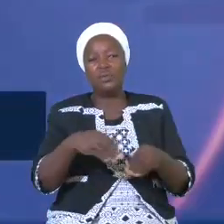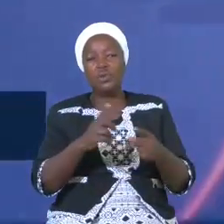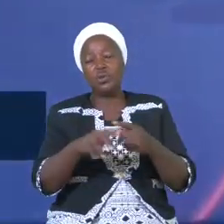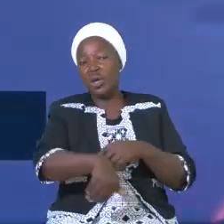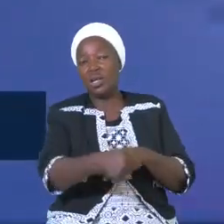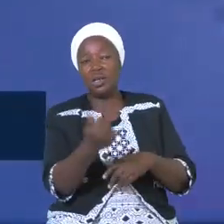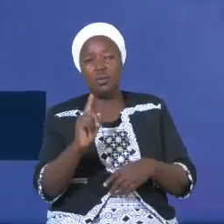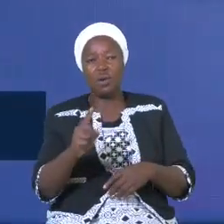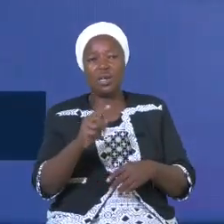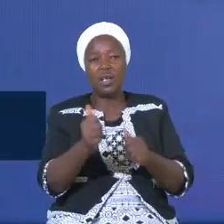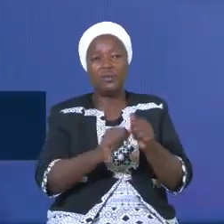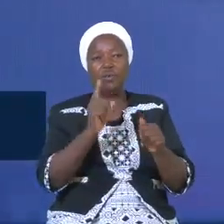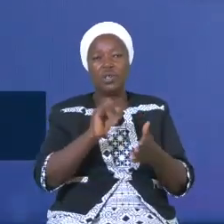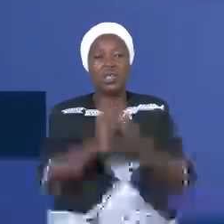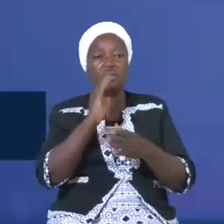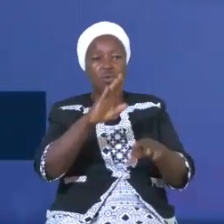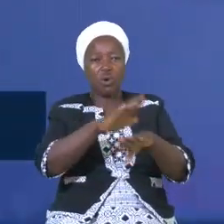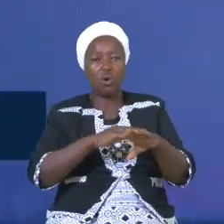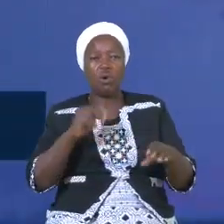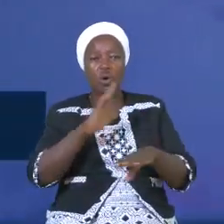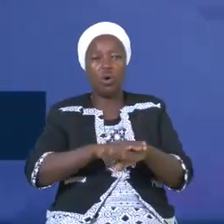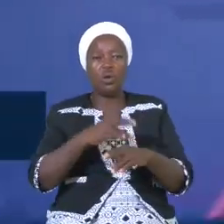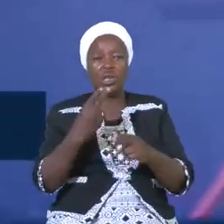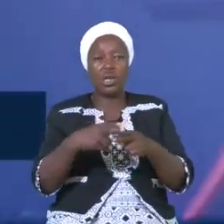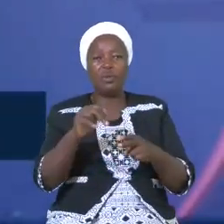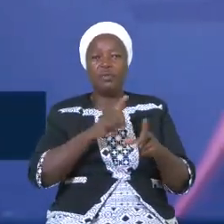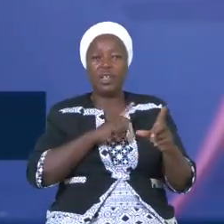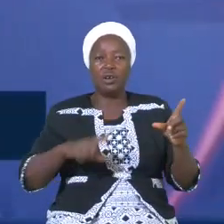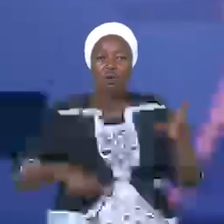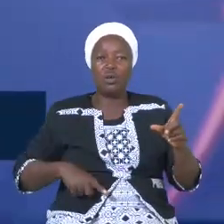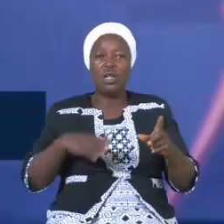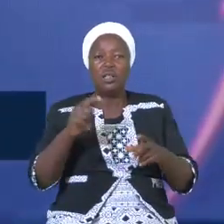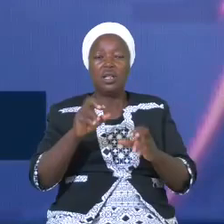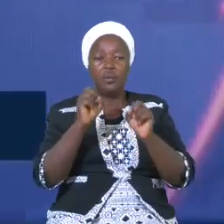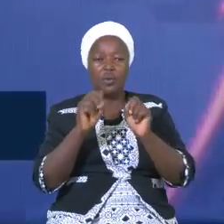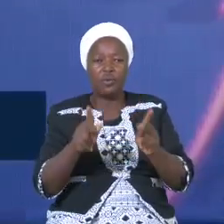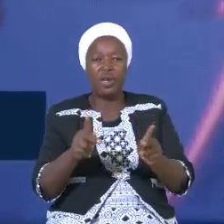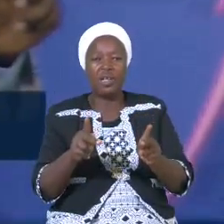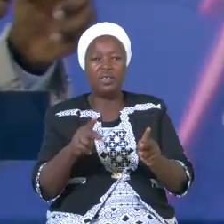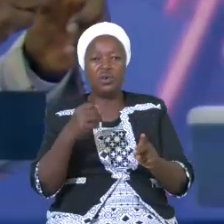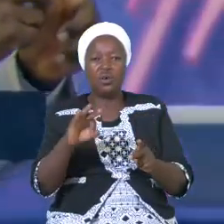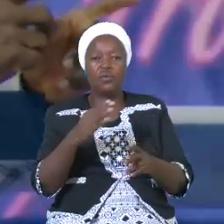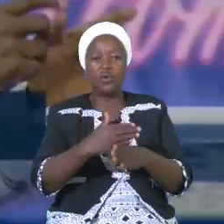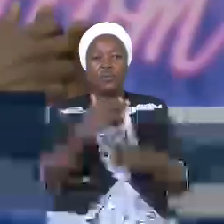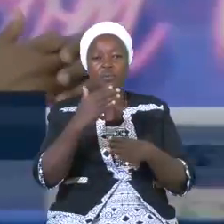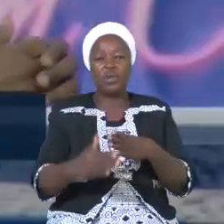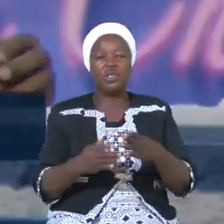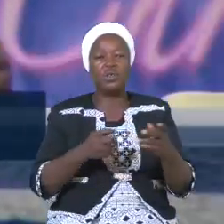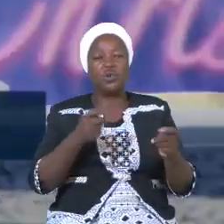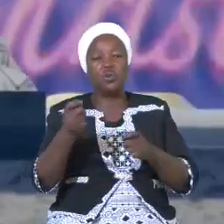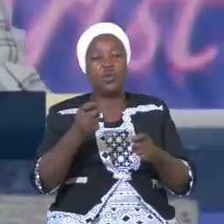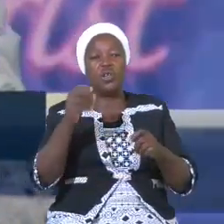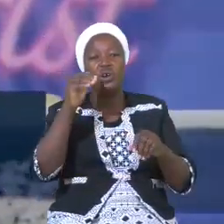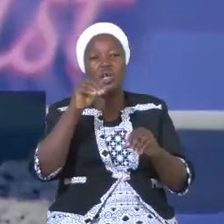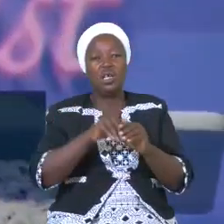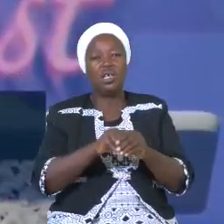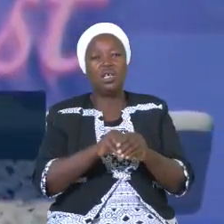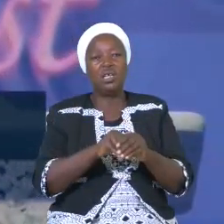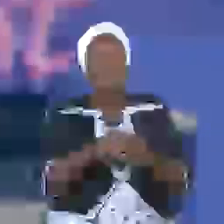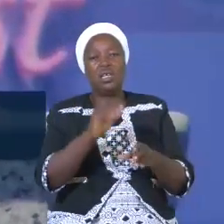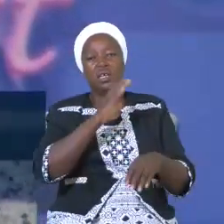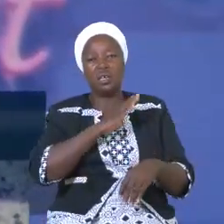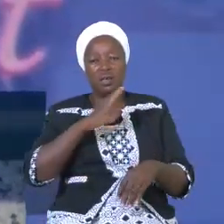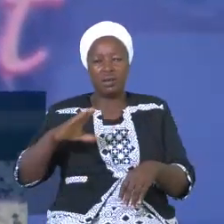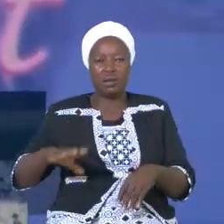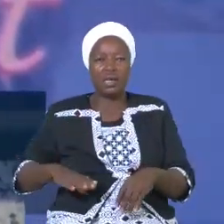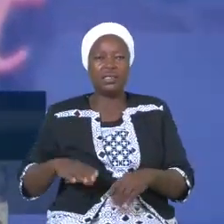everyone that will call on the name of the lord the privilege of complete dominion in